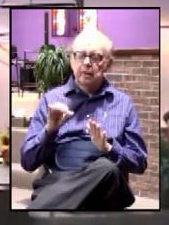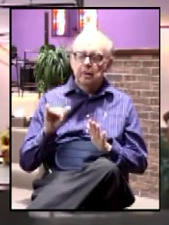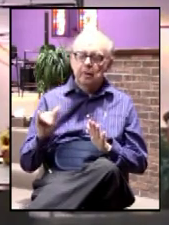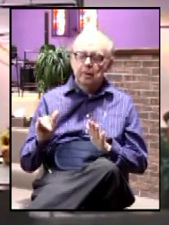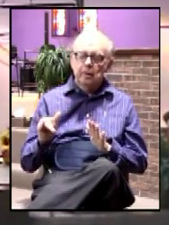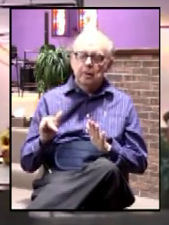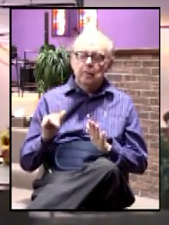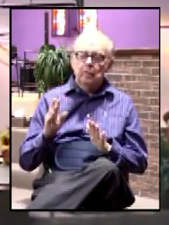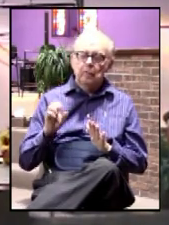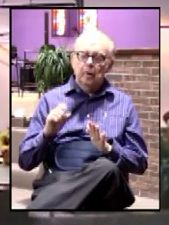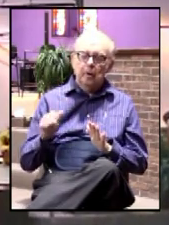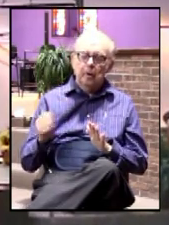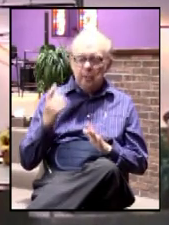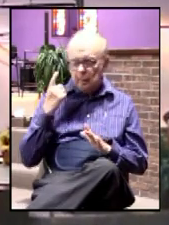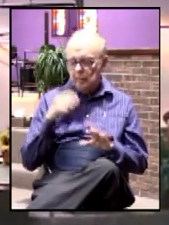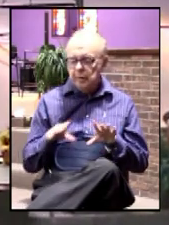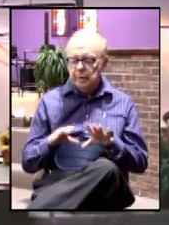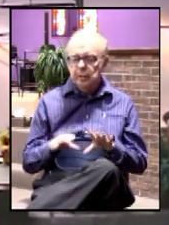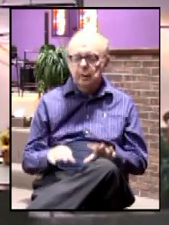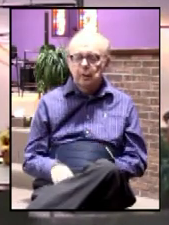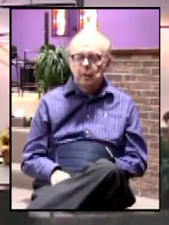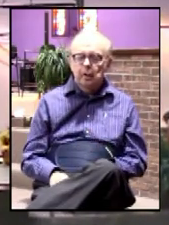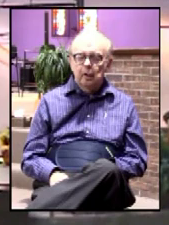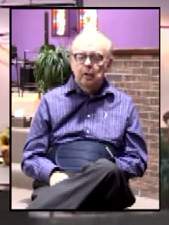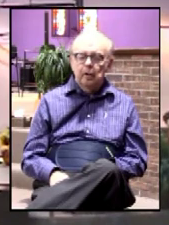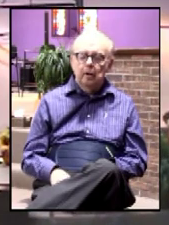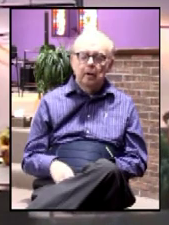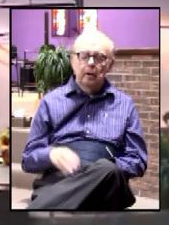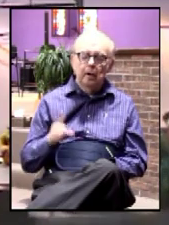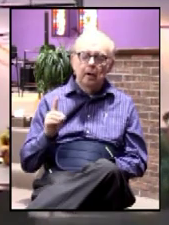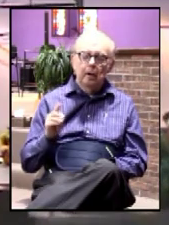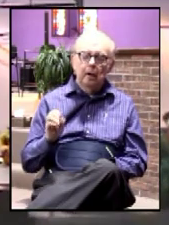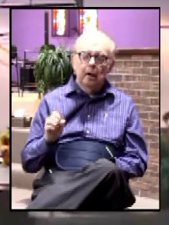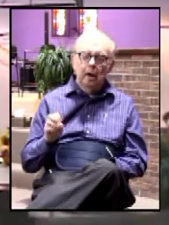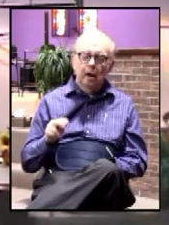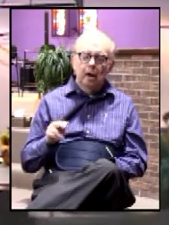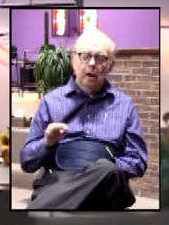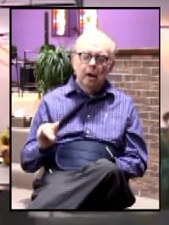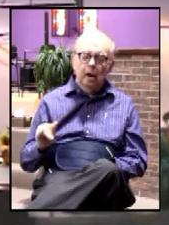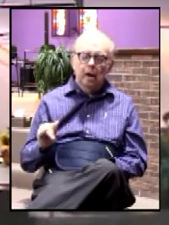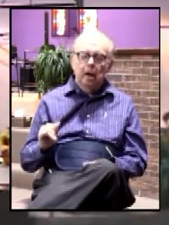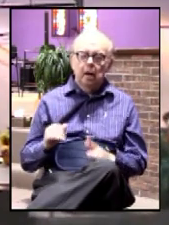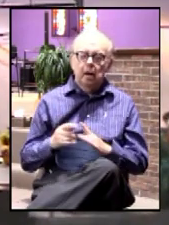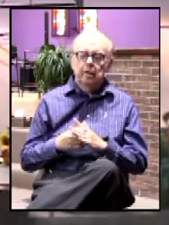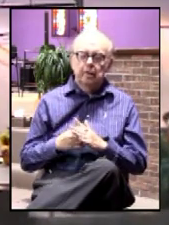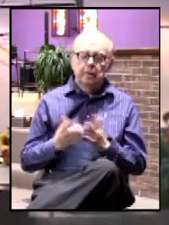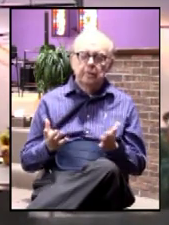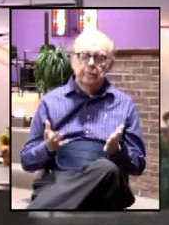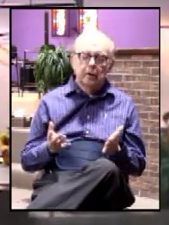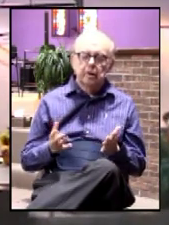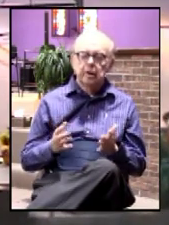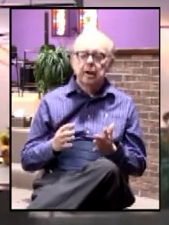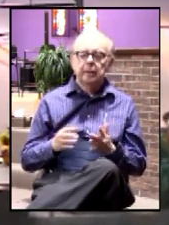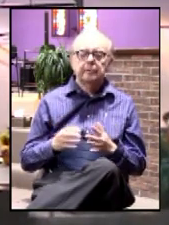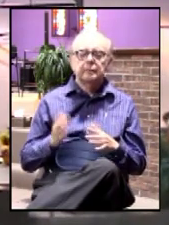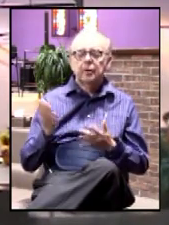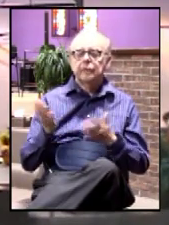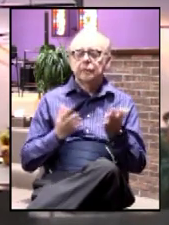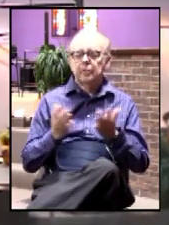do? You think about it now, what does Disney just started their streaming